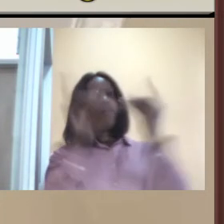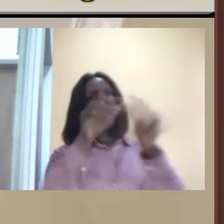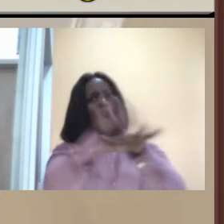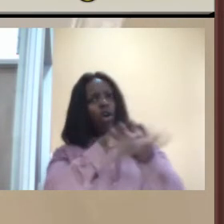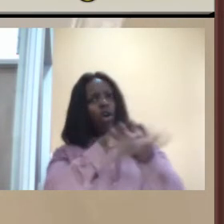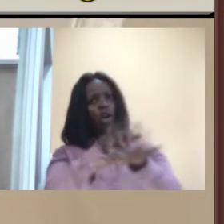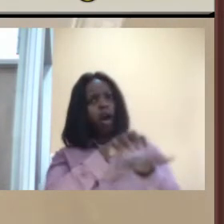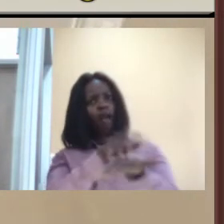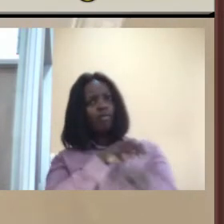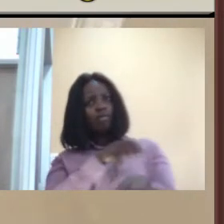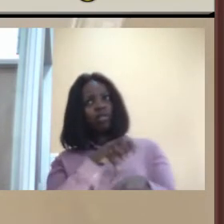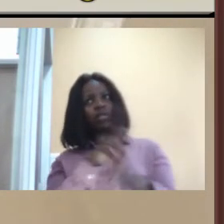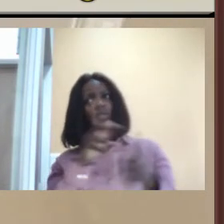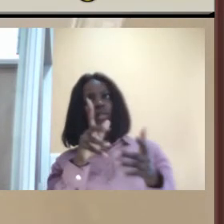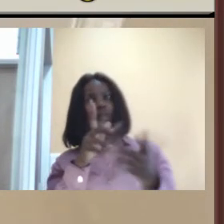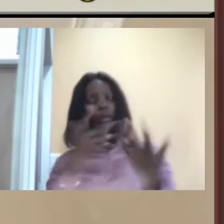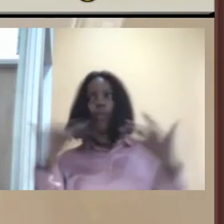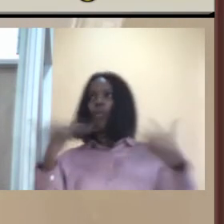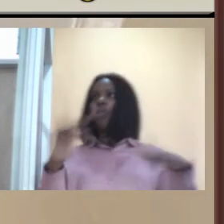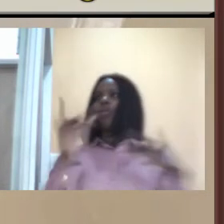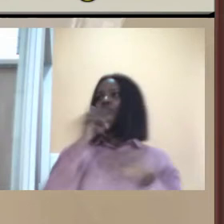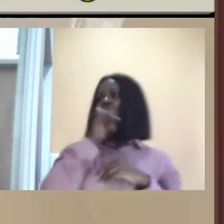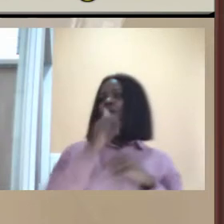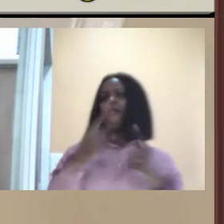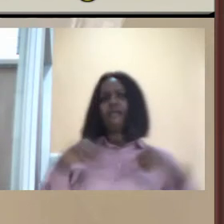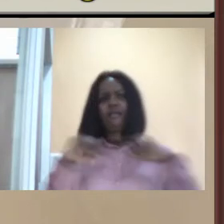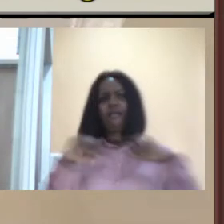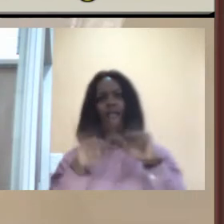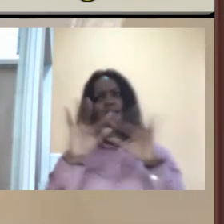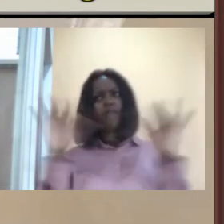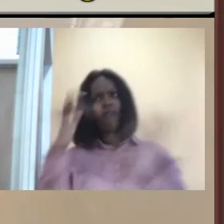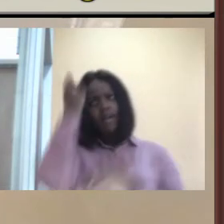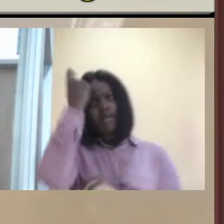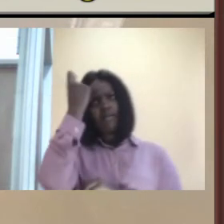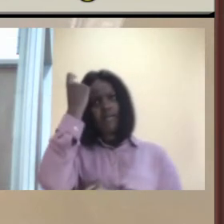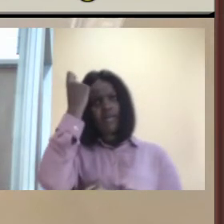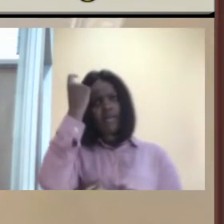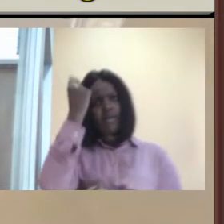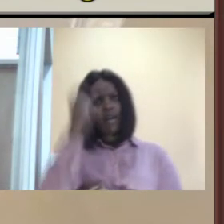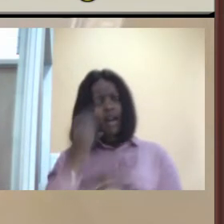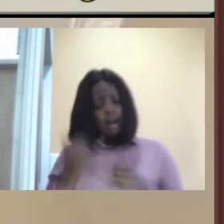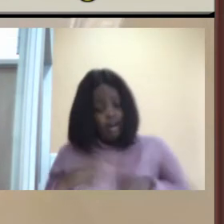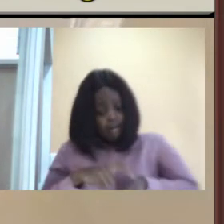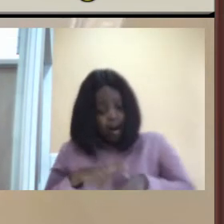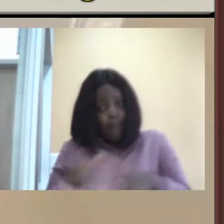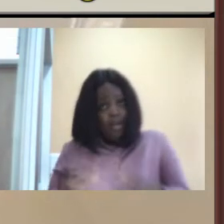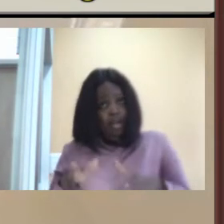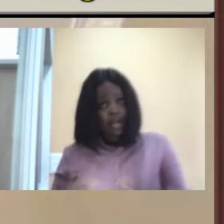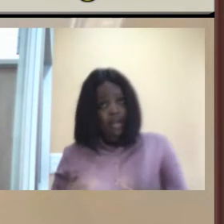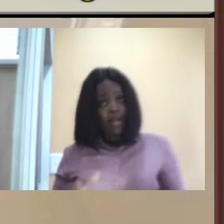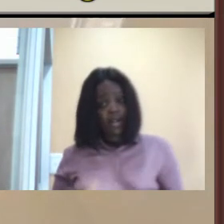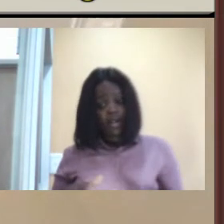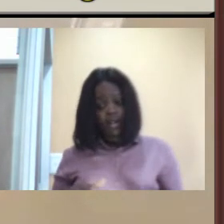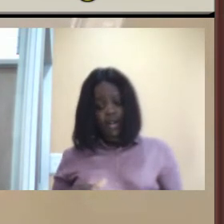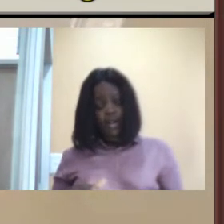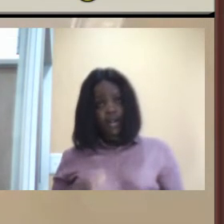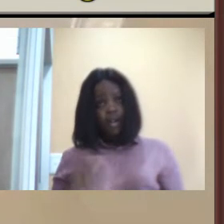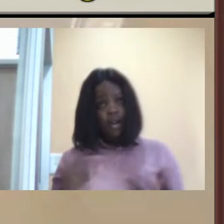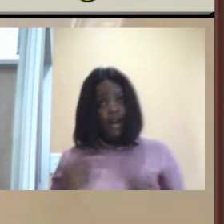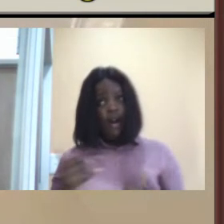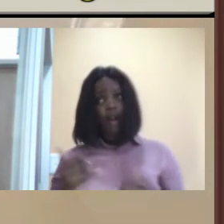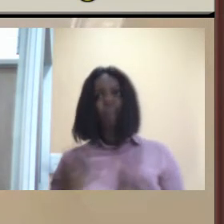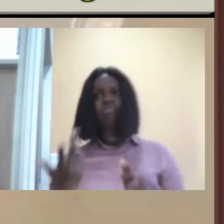Agriculture, which is music to some of us who understand that as we speak, as we enter the fray of what